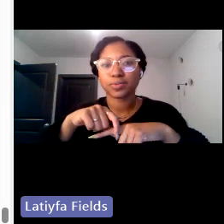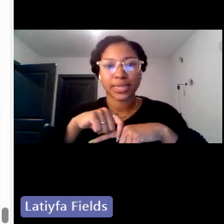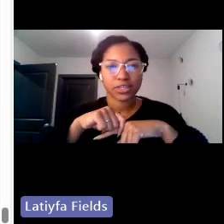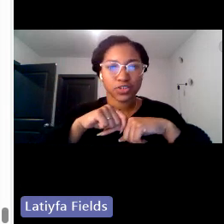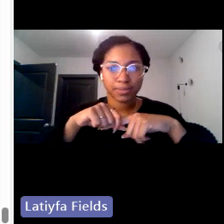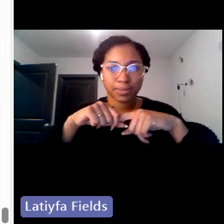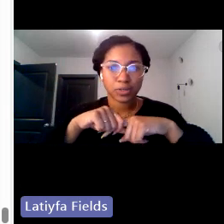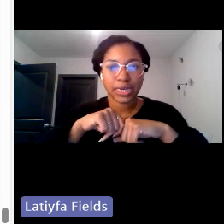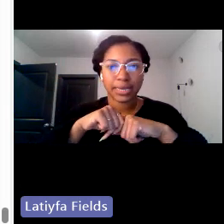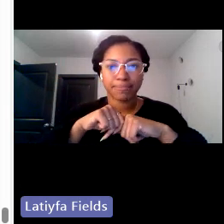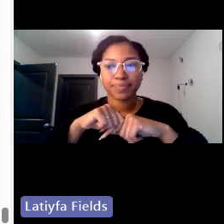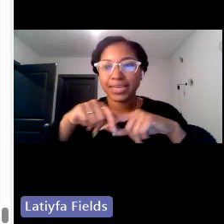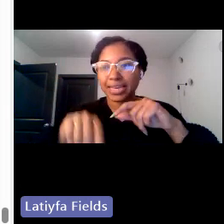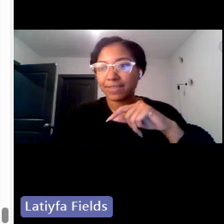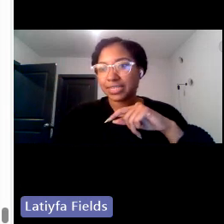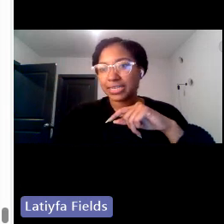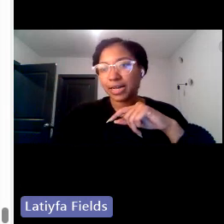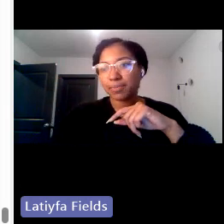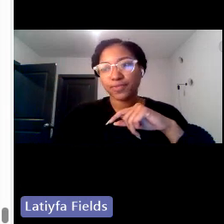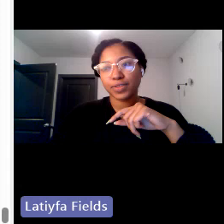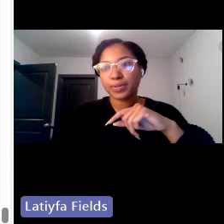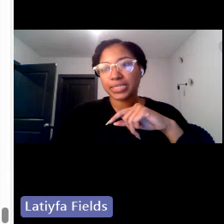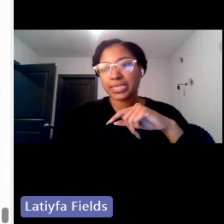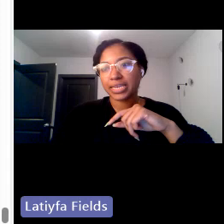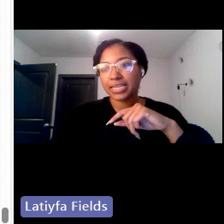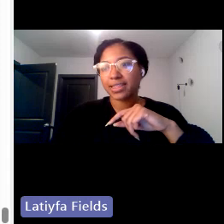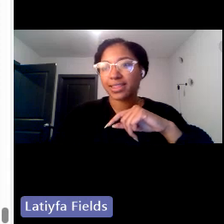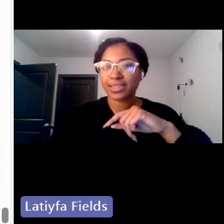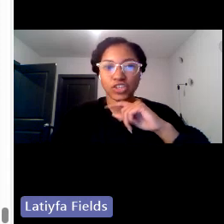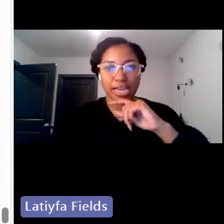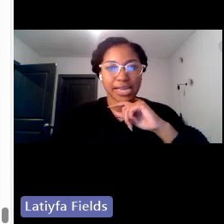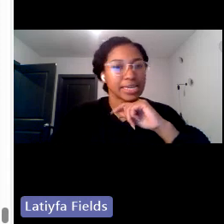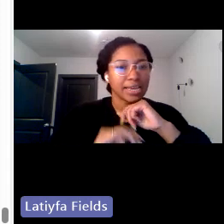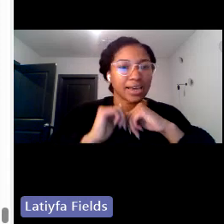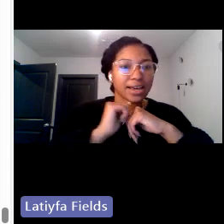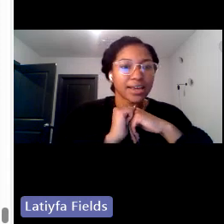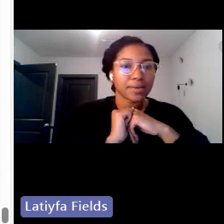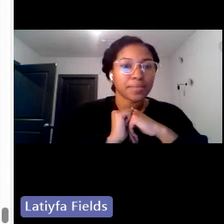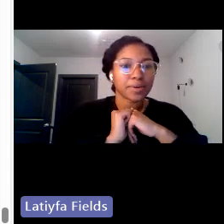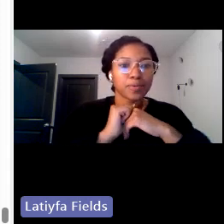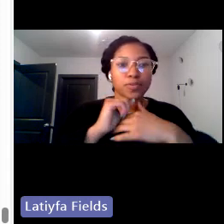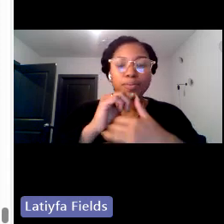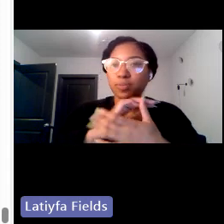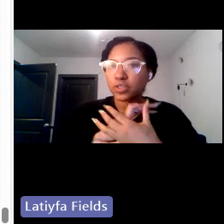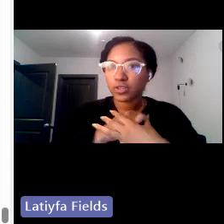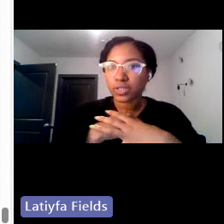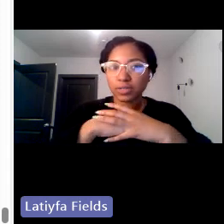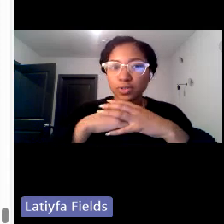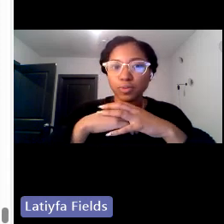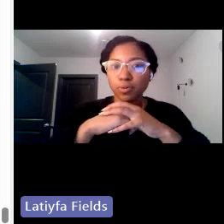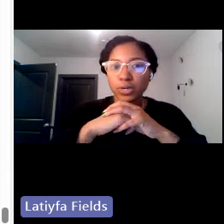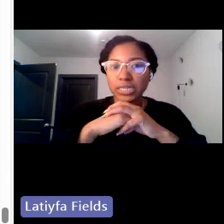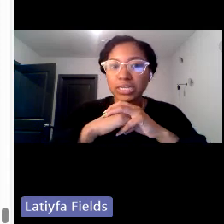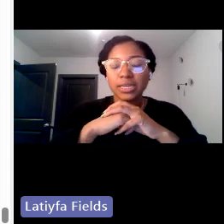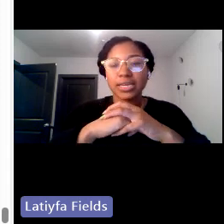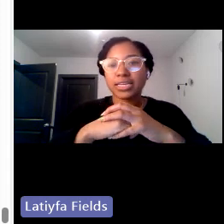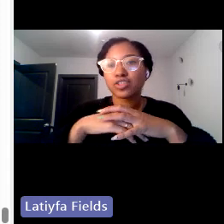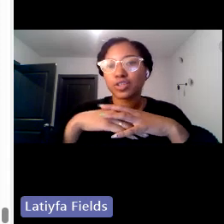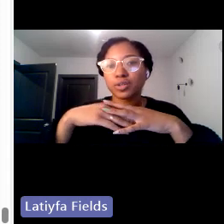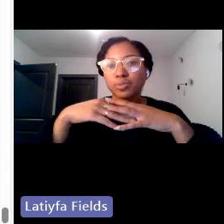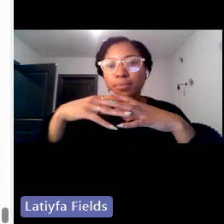to manage their members' time? I'd love to see a couple of those in the chat. Performance measures, those are